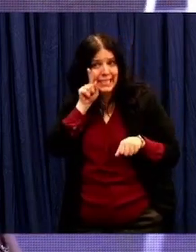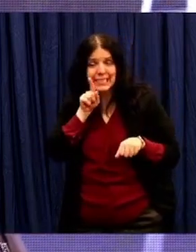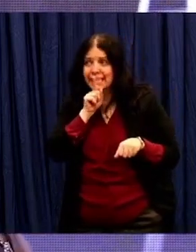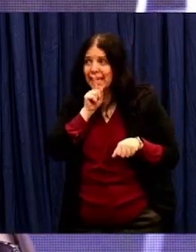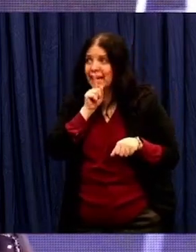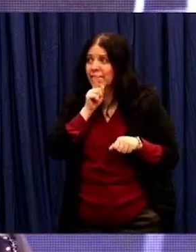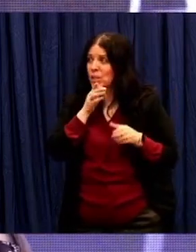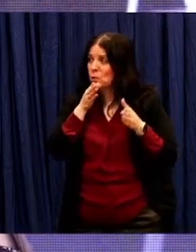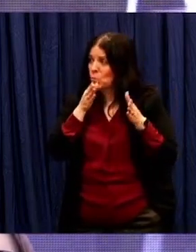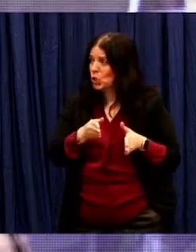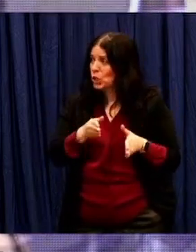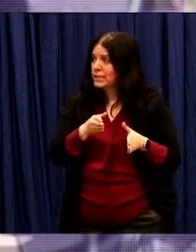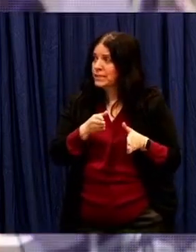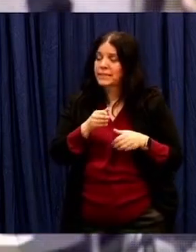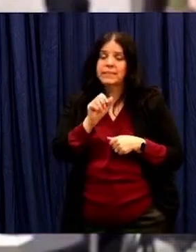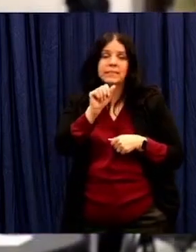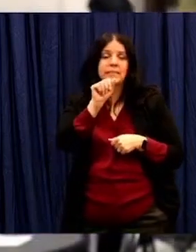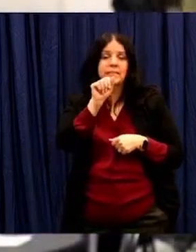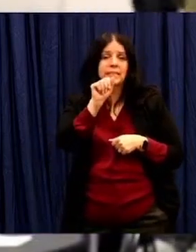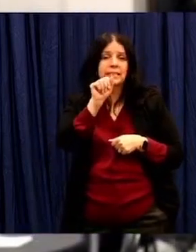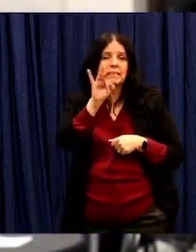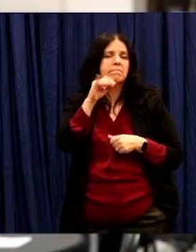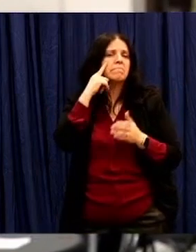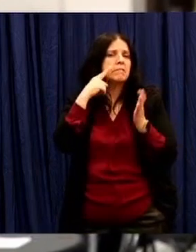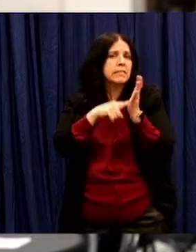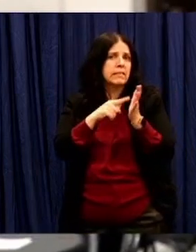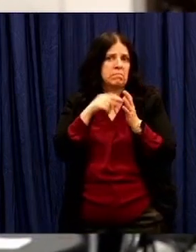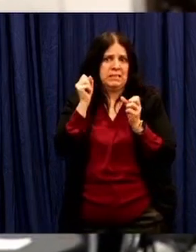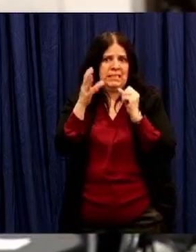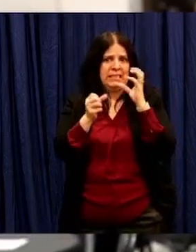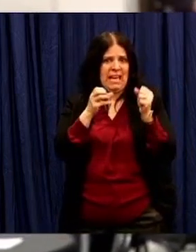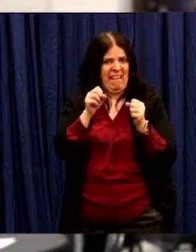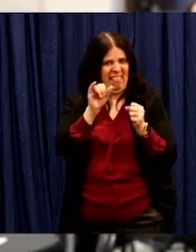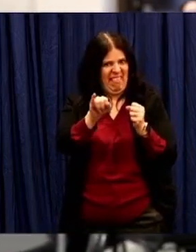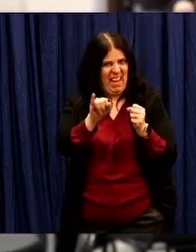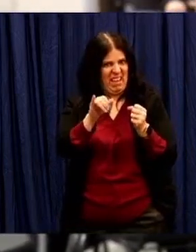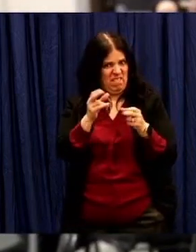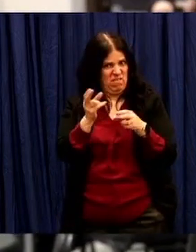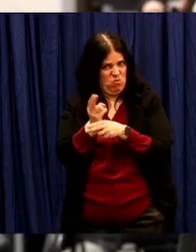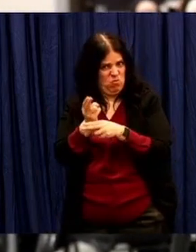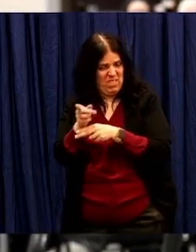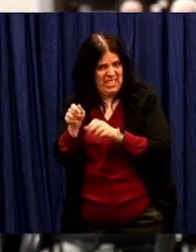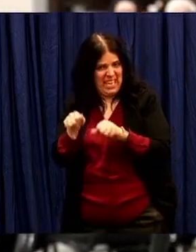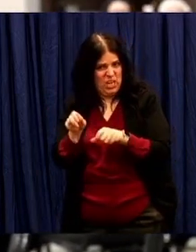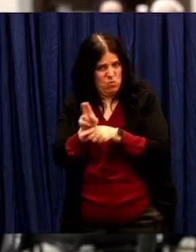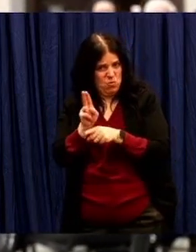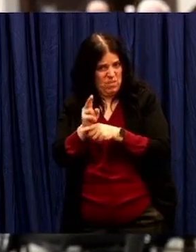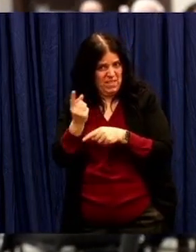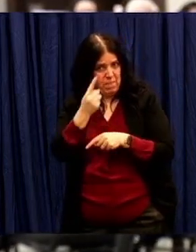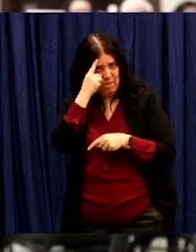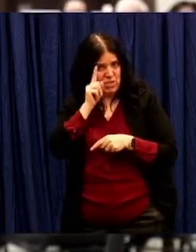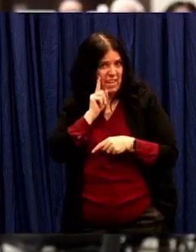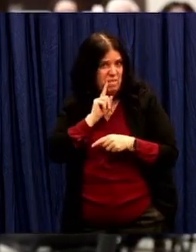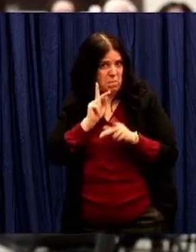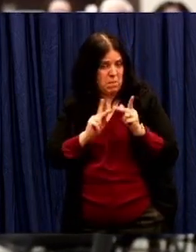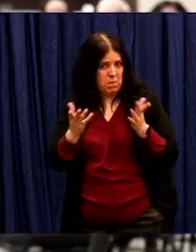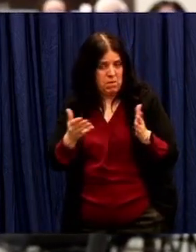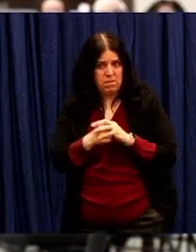say if they were using sign language, would that be different? Could they use that? Something for deaf people?